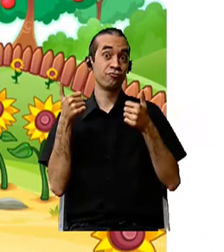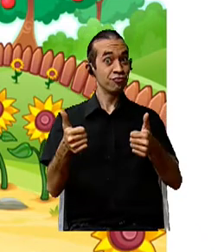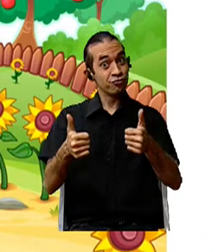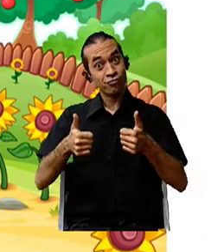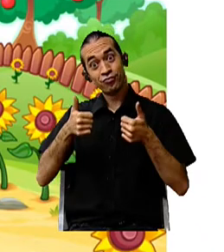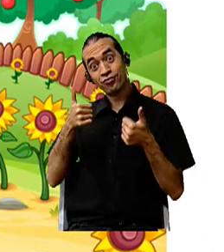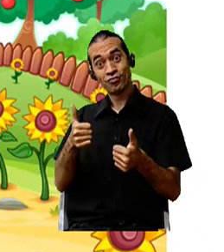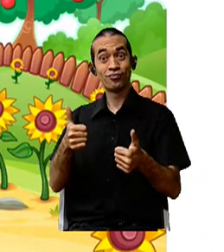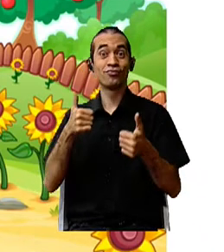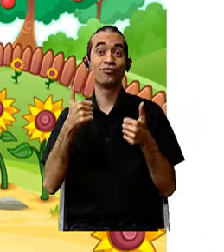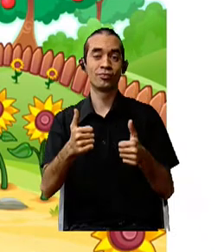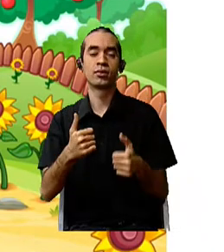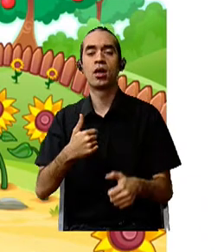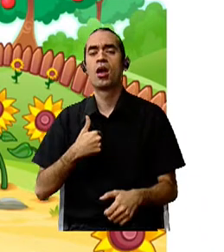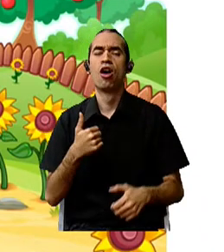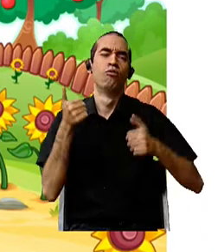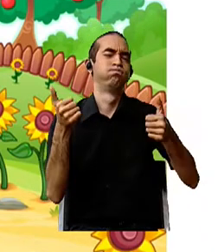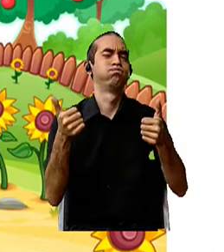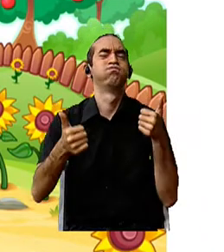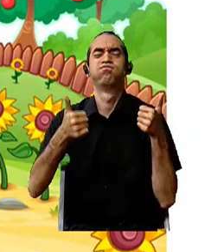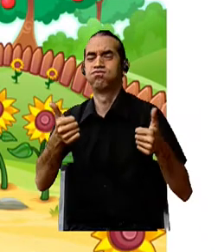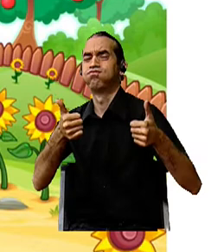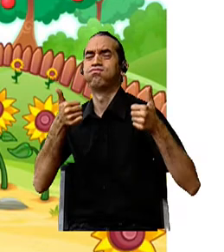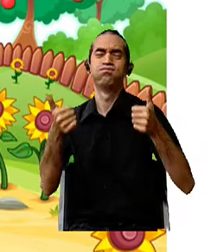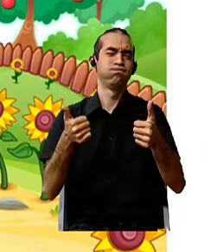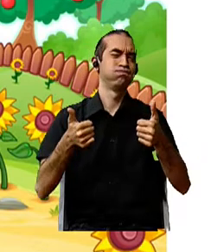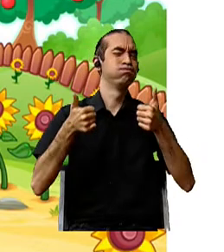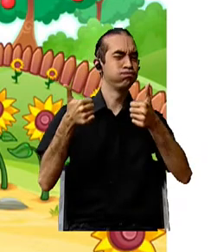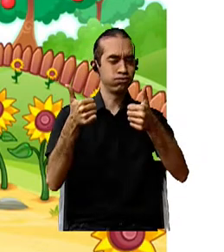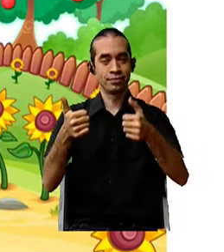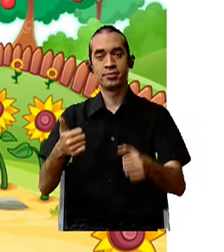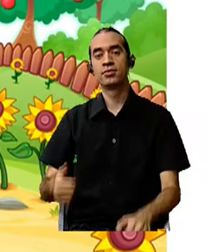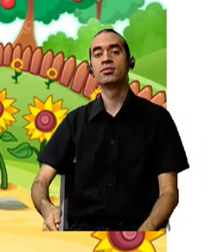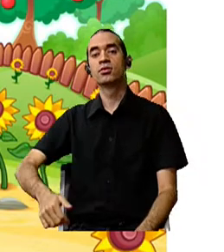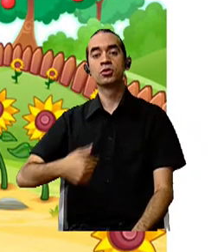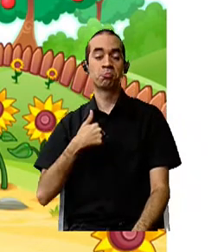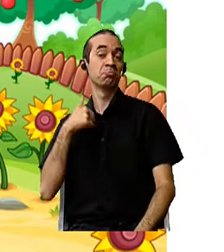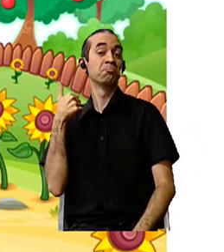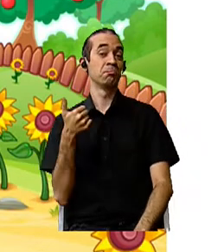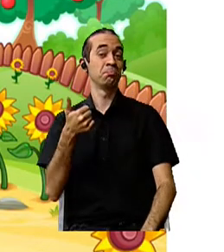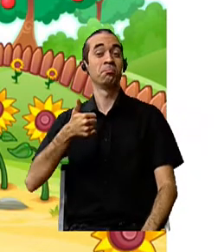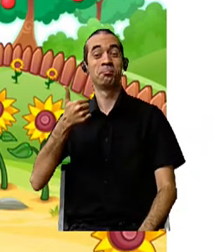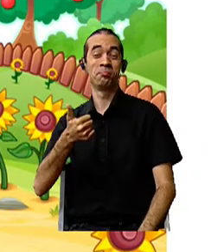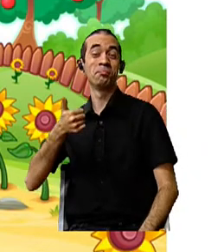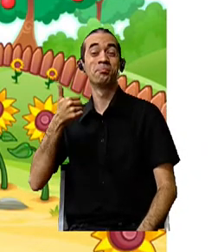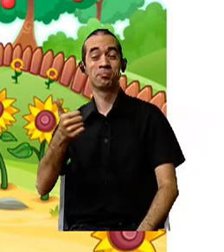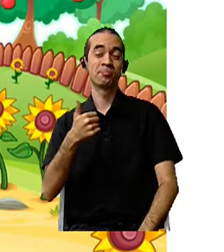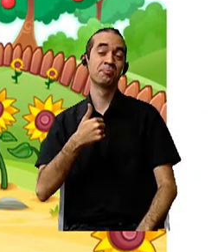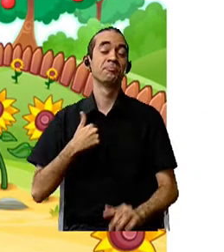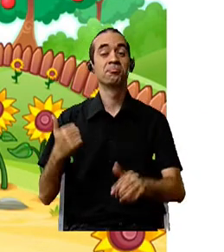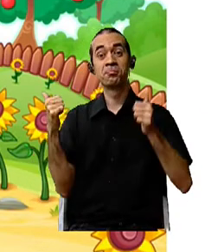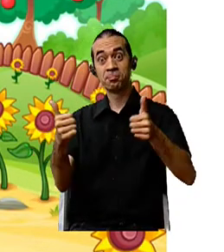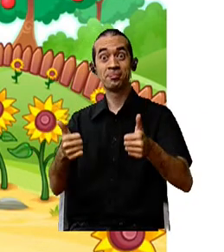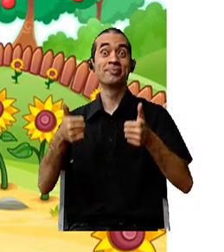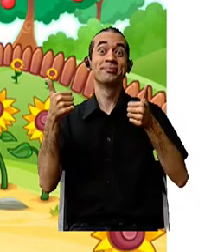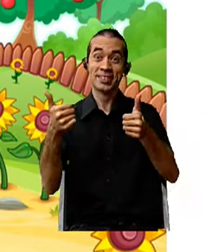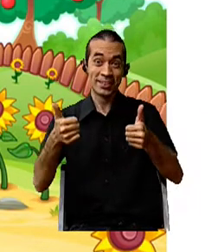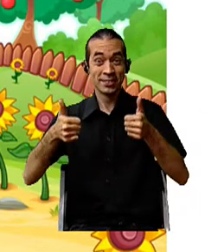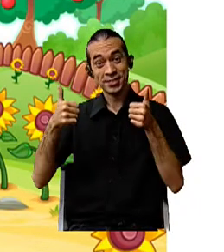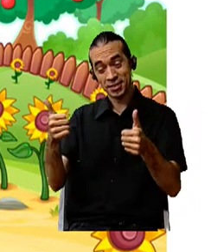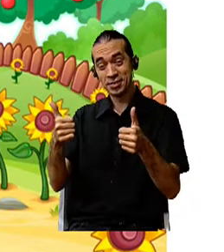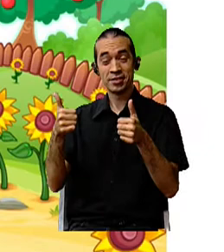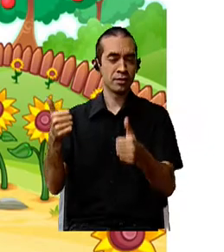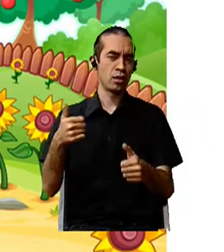great. I'm wonderful. I'm good. I'm great.